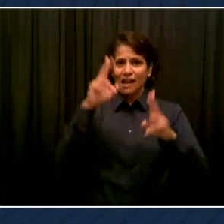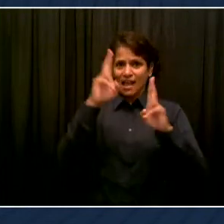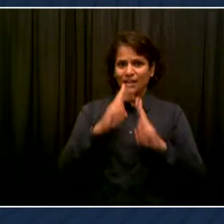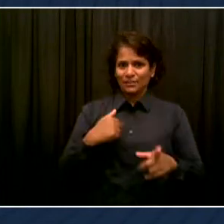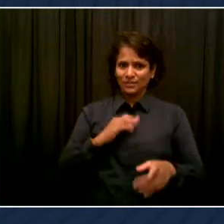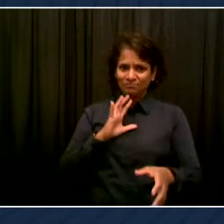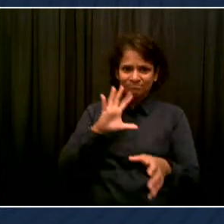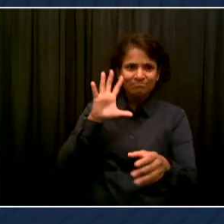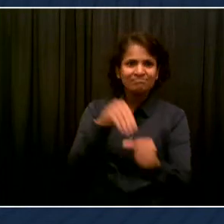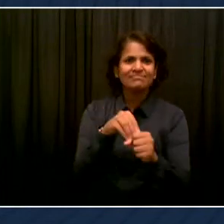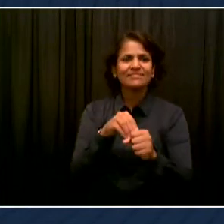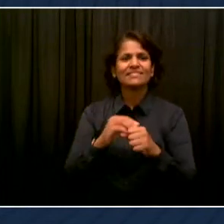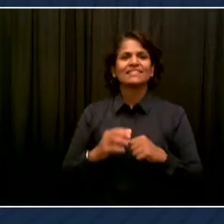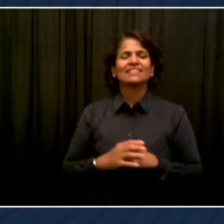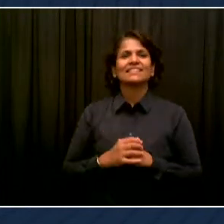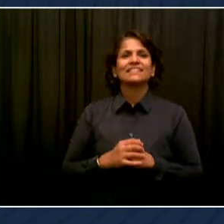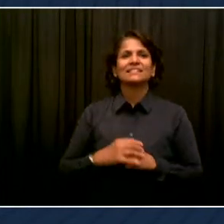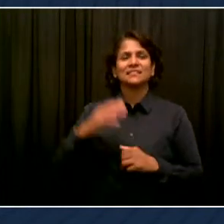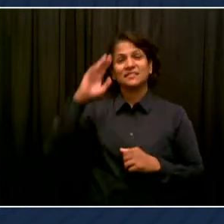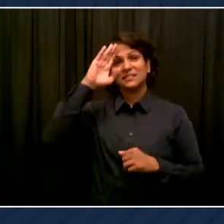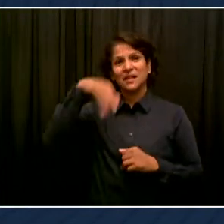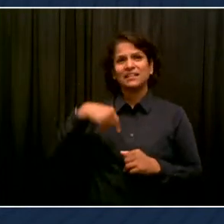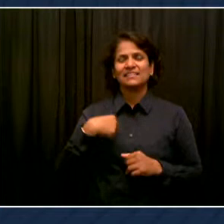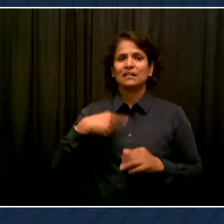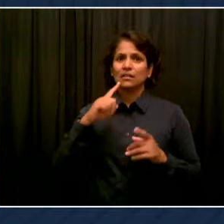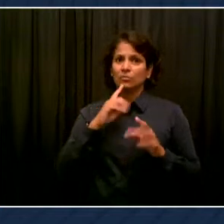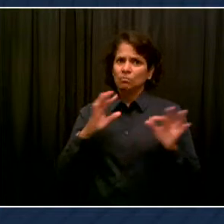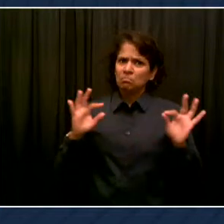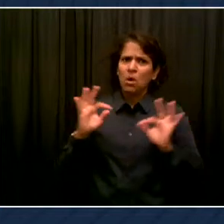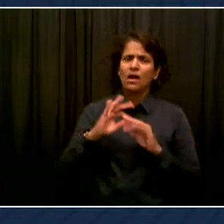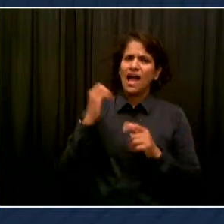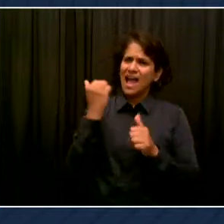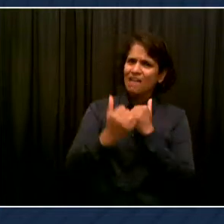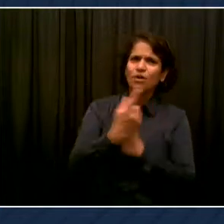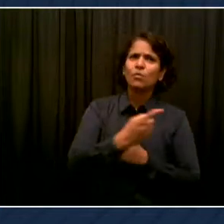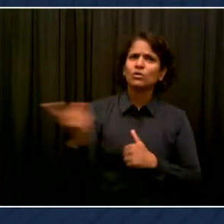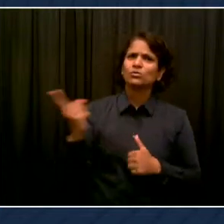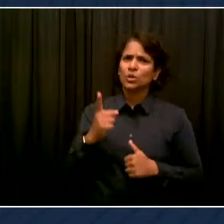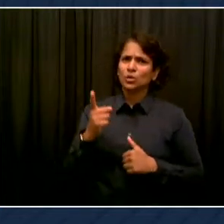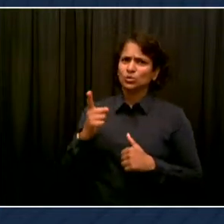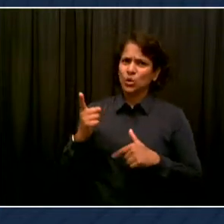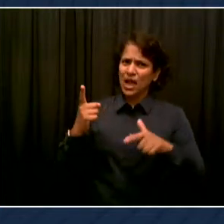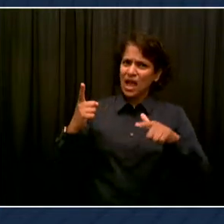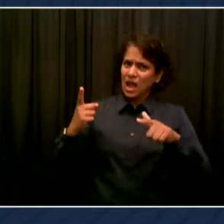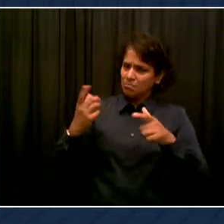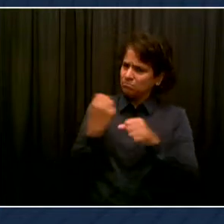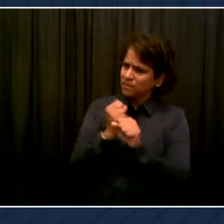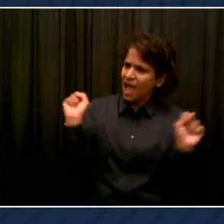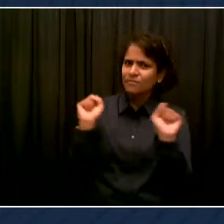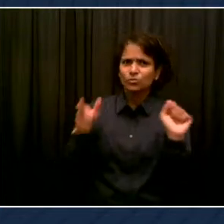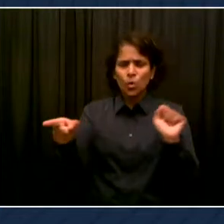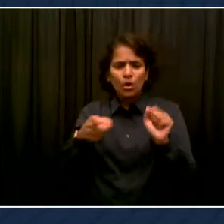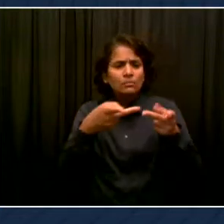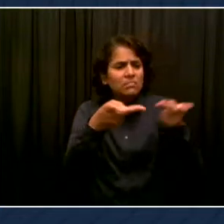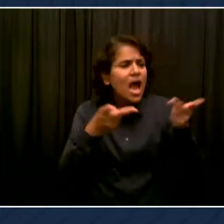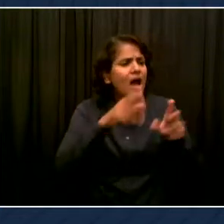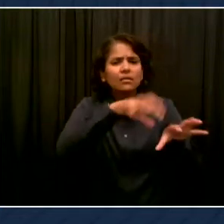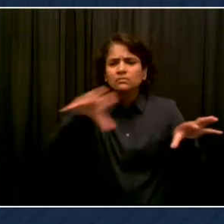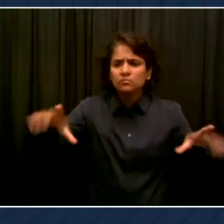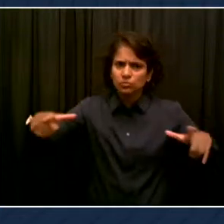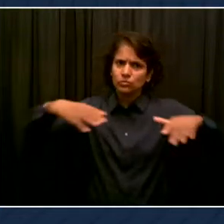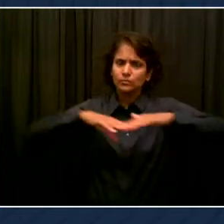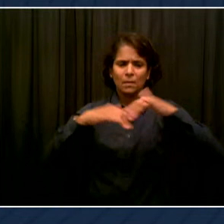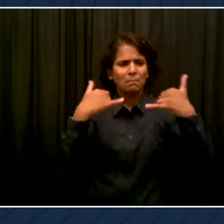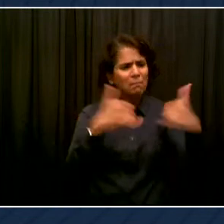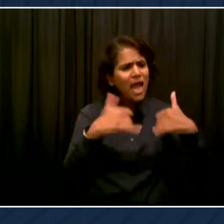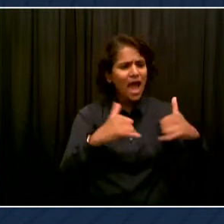important it is for everyone to have access to safe places to play. I want to thank Nycha. I want to thank